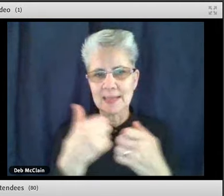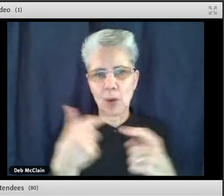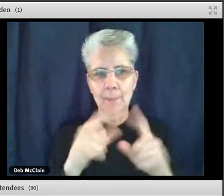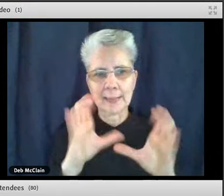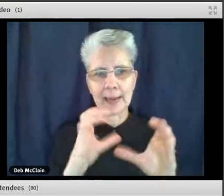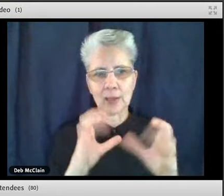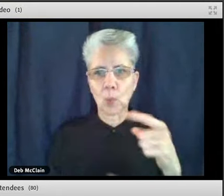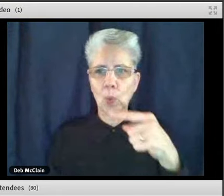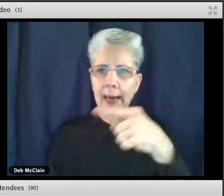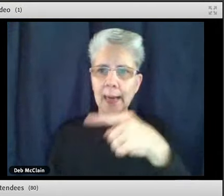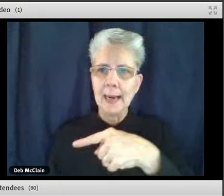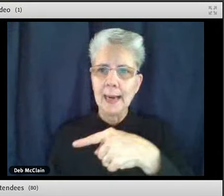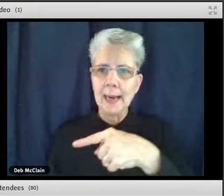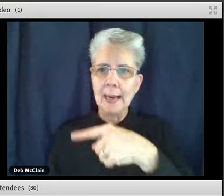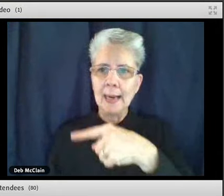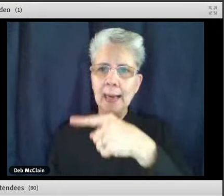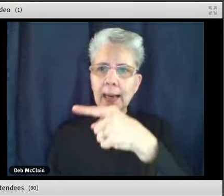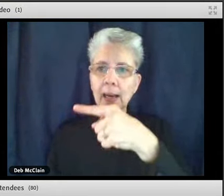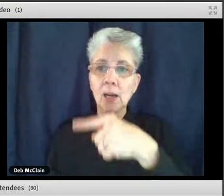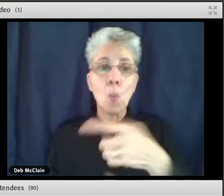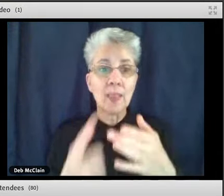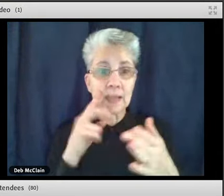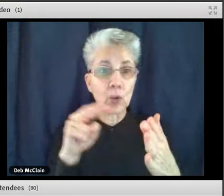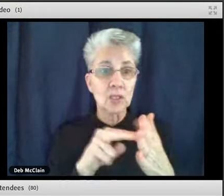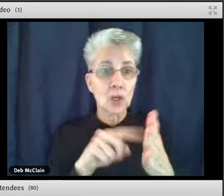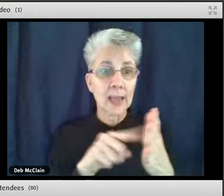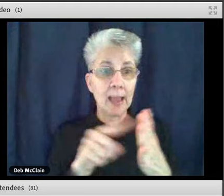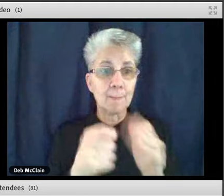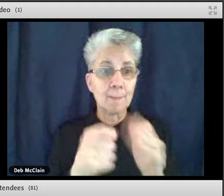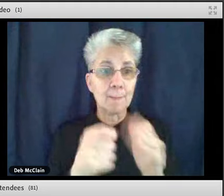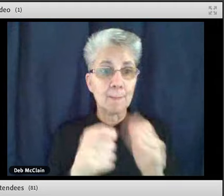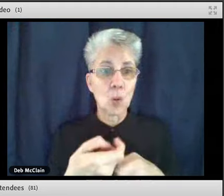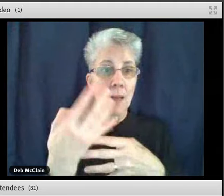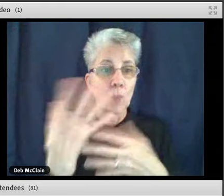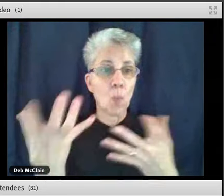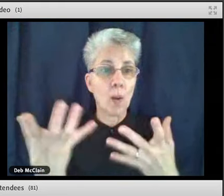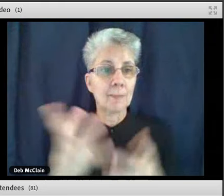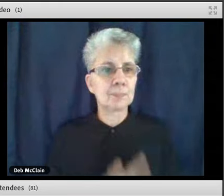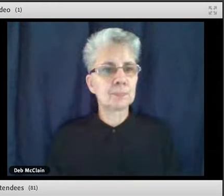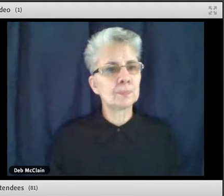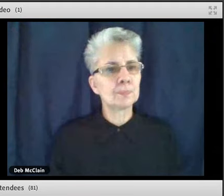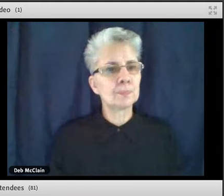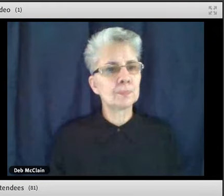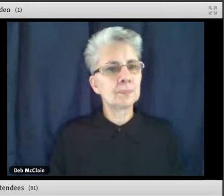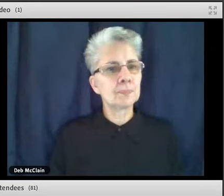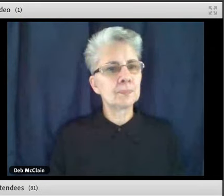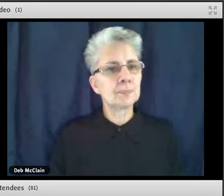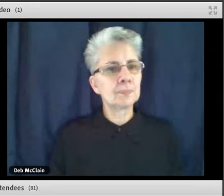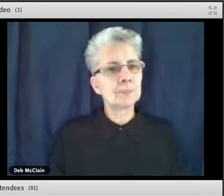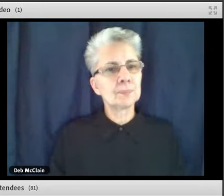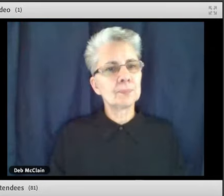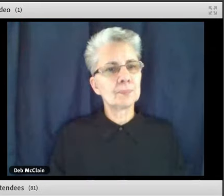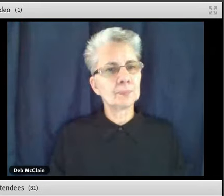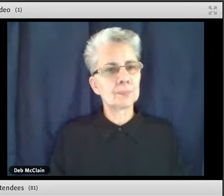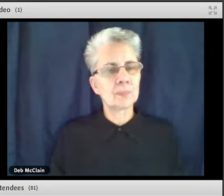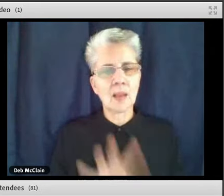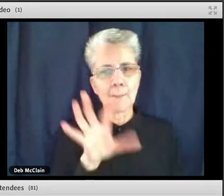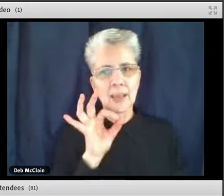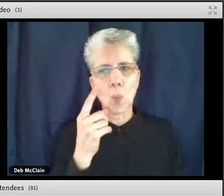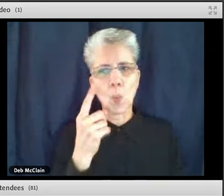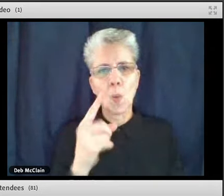So, will sipping water every 15 minutes prevent a coronavirus infection? False. And then what they do is